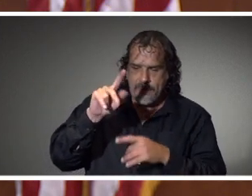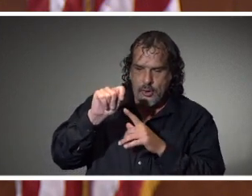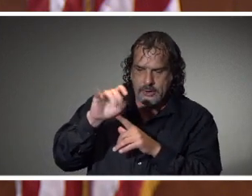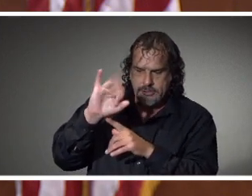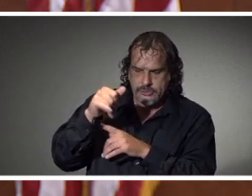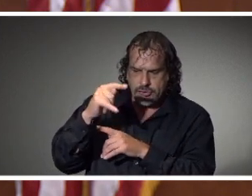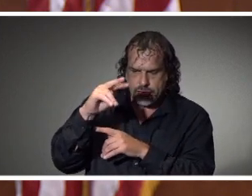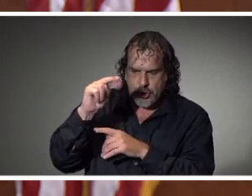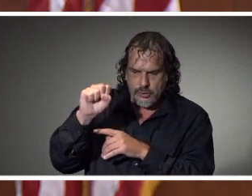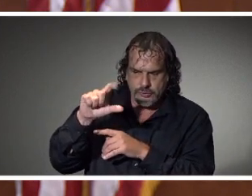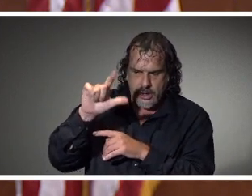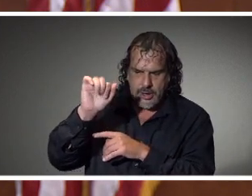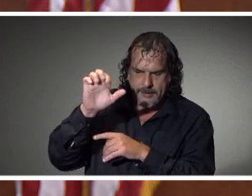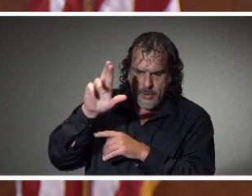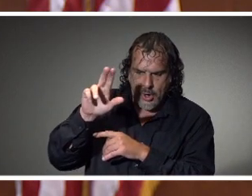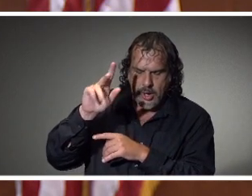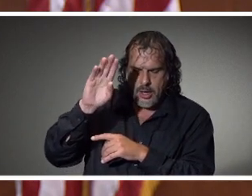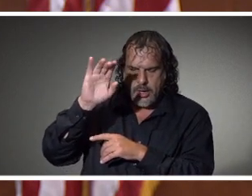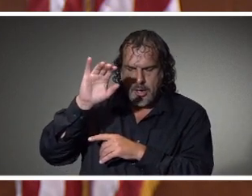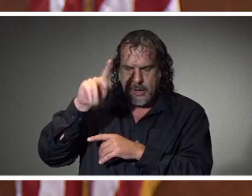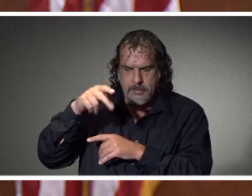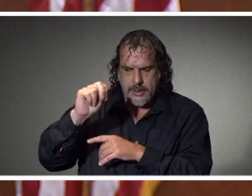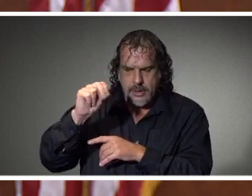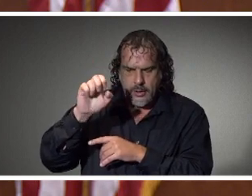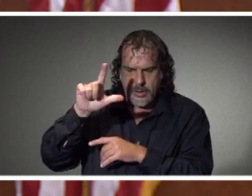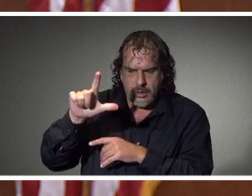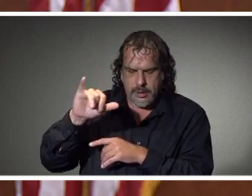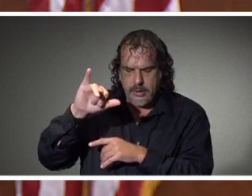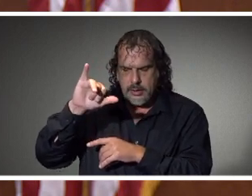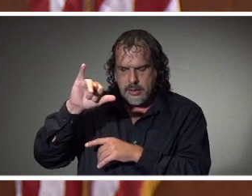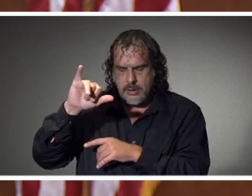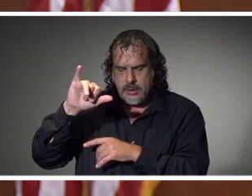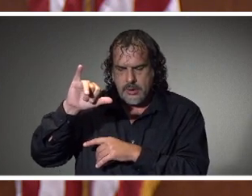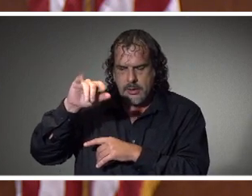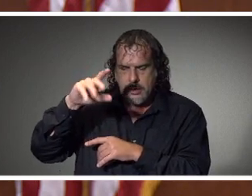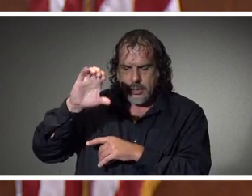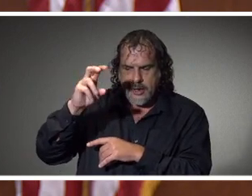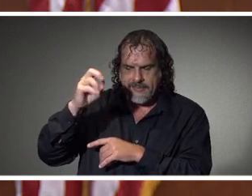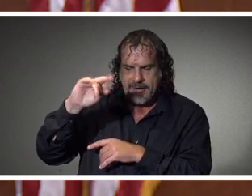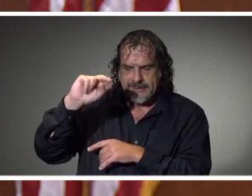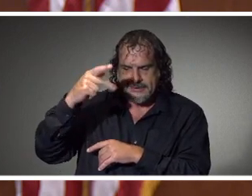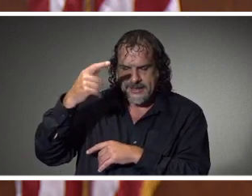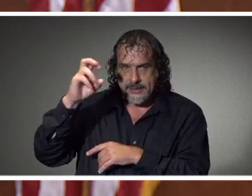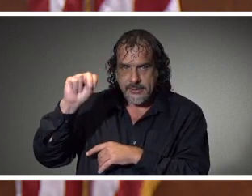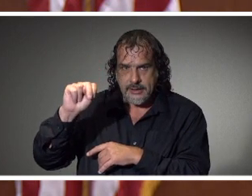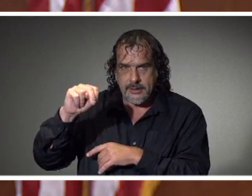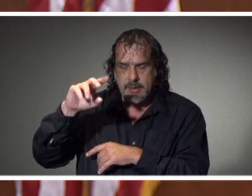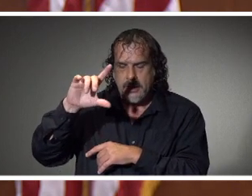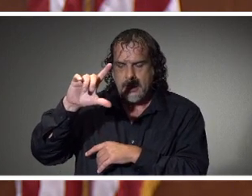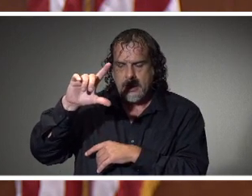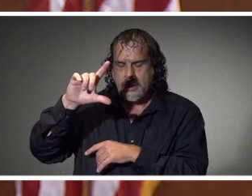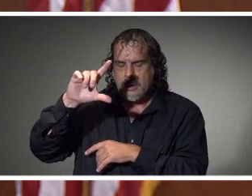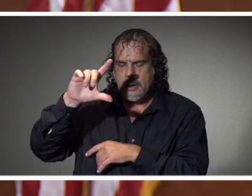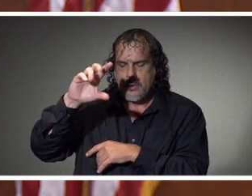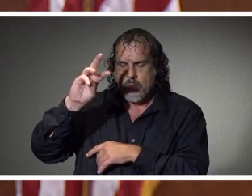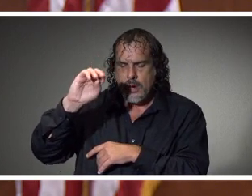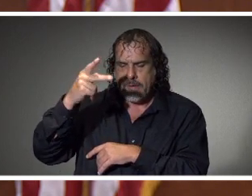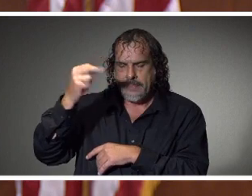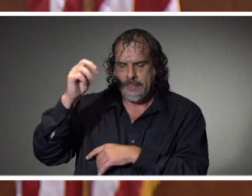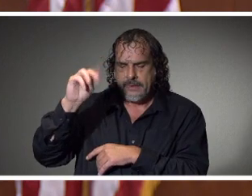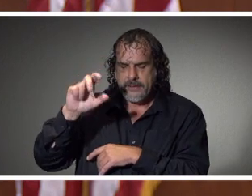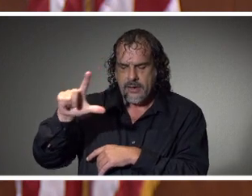Lamar, Panola, Bolivar, Simpson, Tate, Covington, Walthall, Tallahatchie,